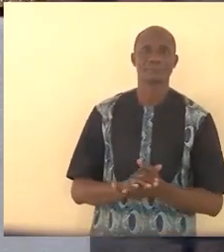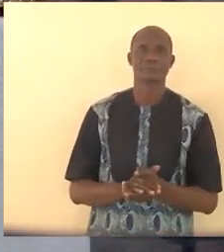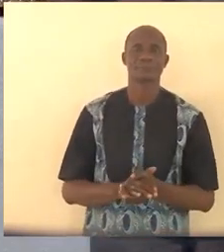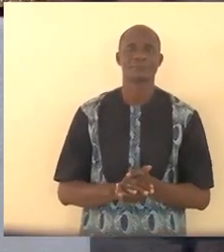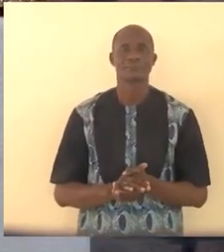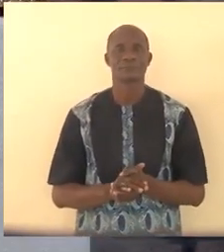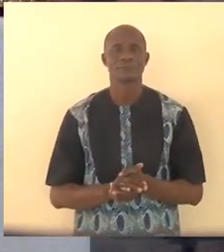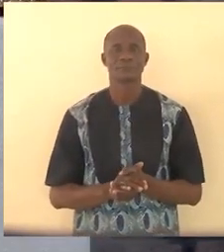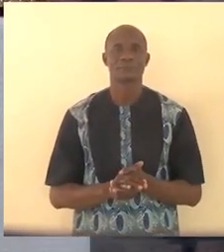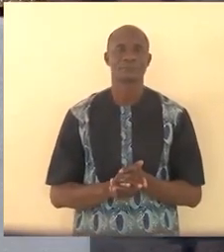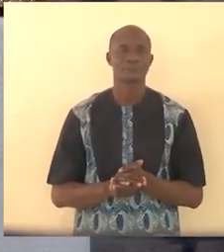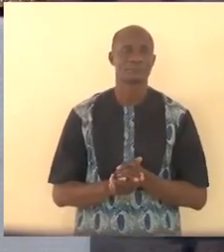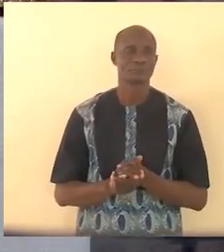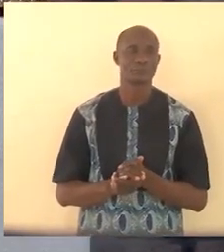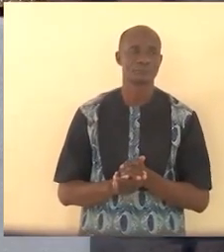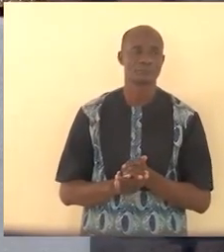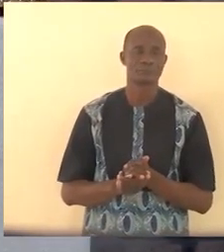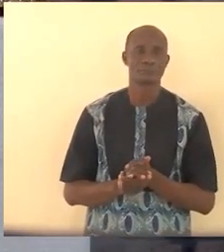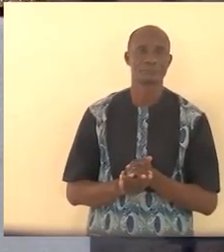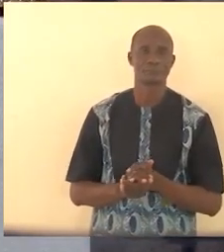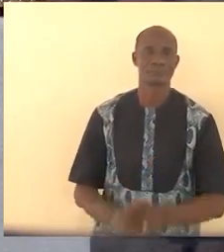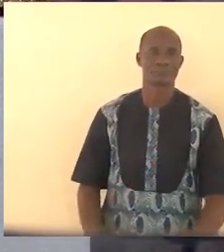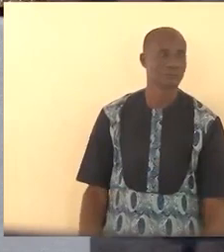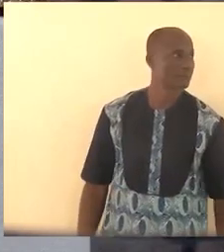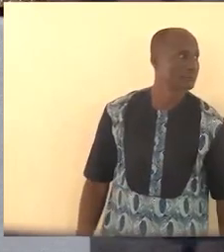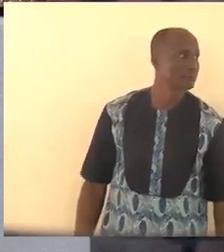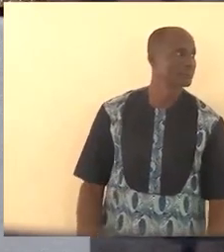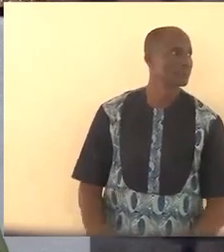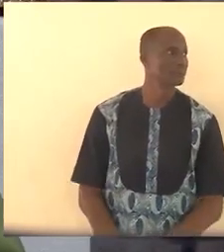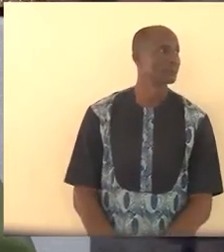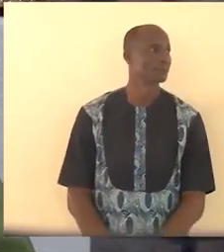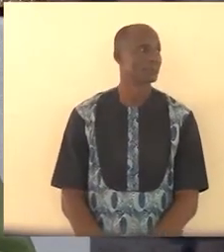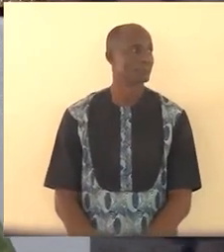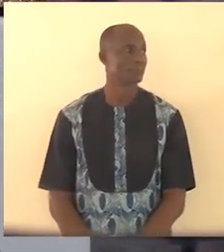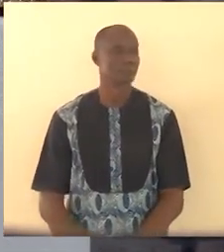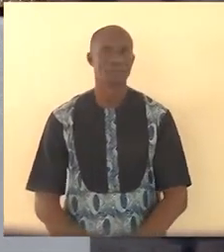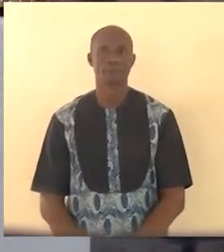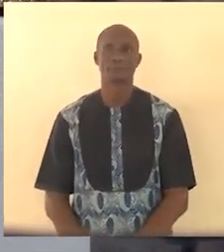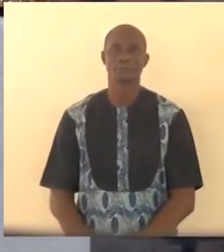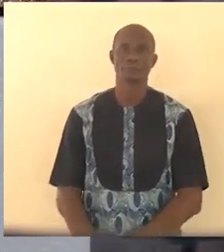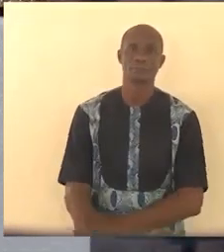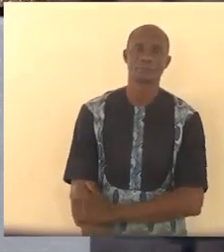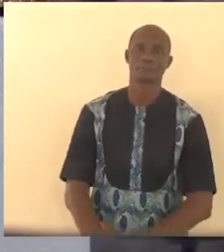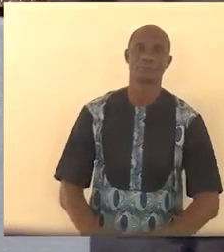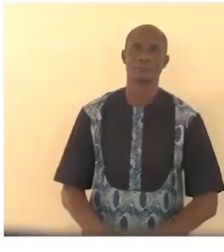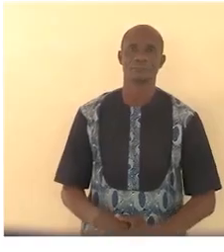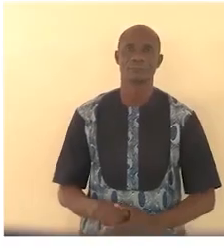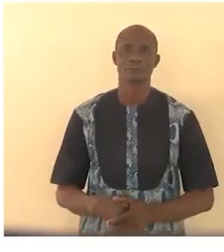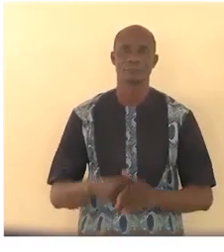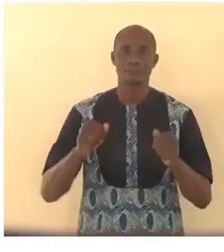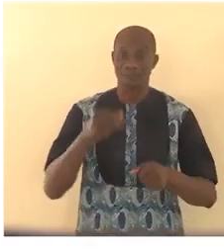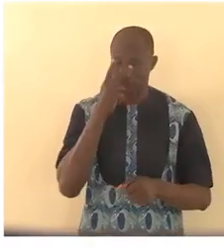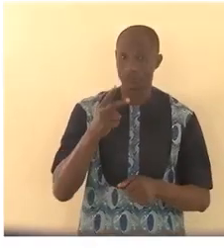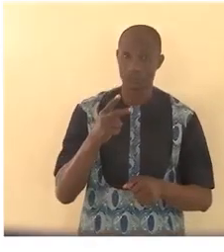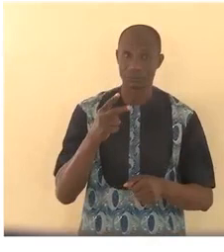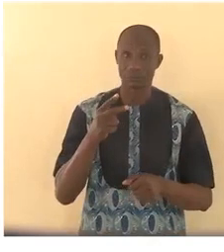photo? Nice coffin, nice looking coffin. Ebenezer, nice looking coffin. Ah, this one